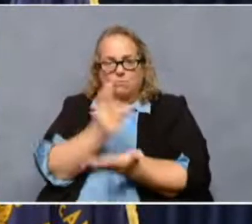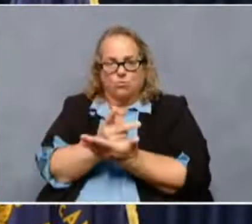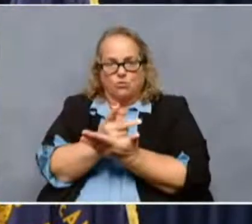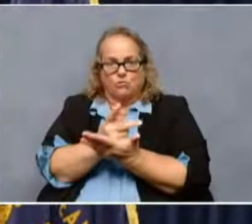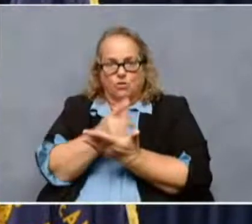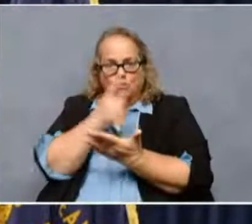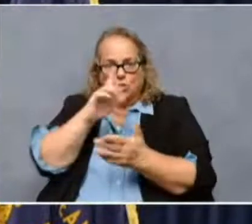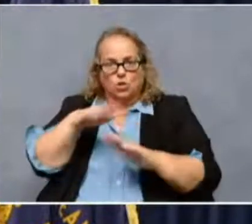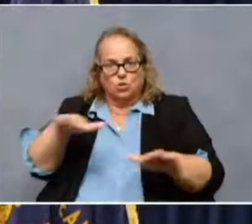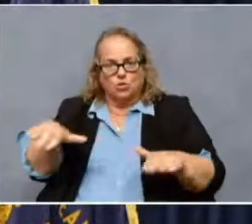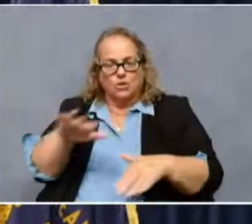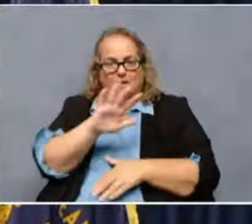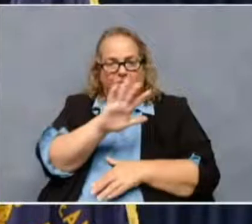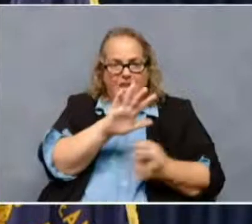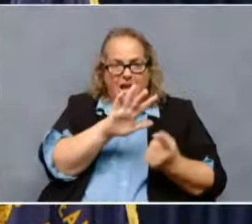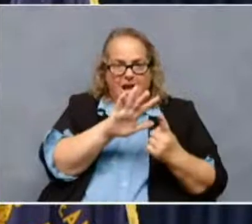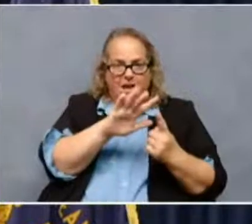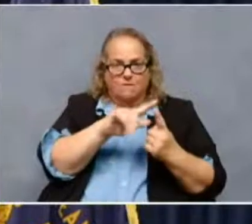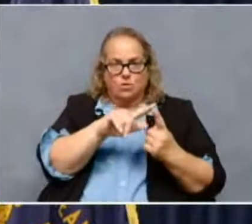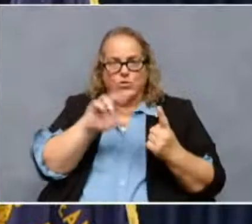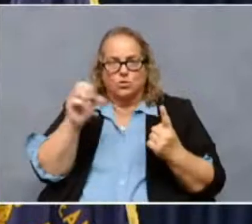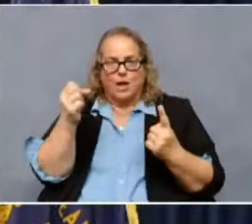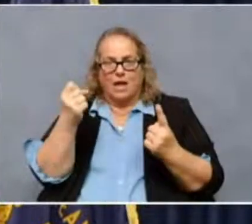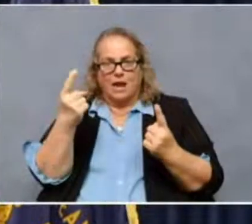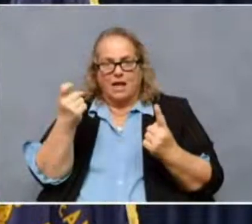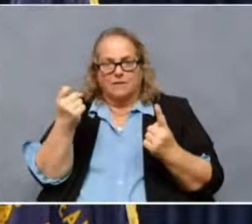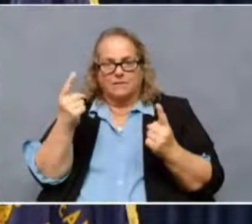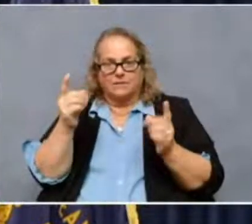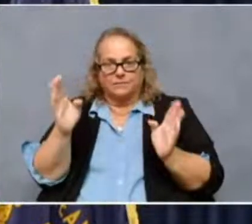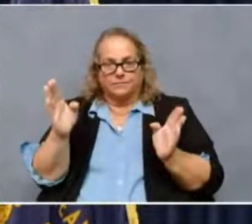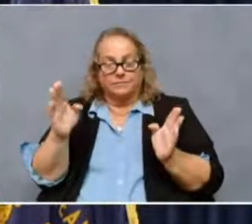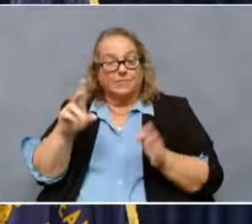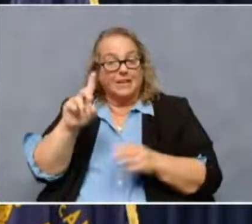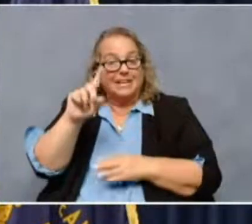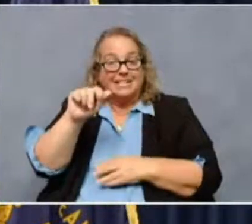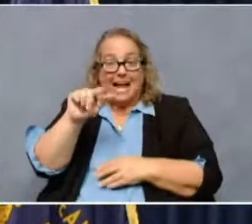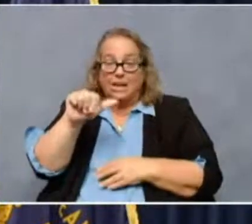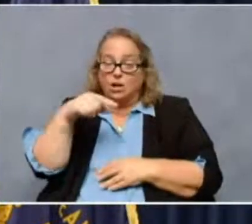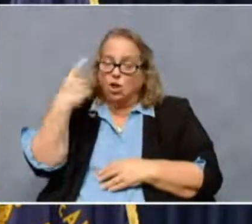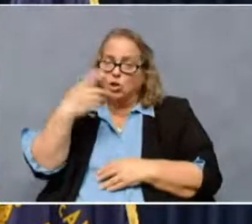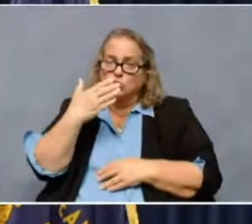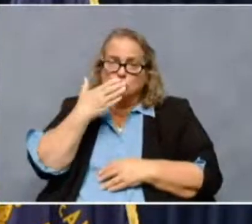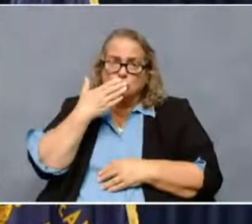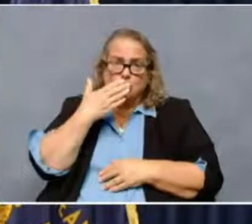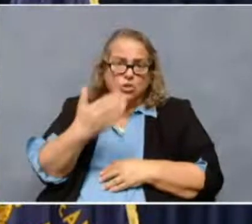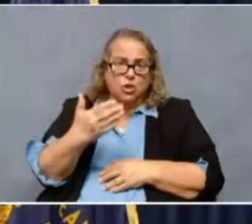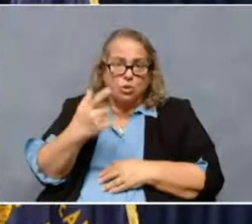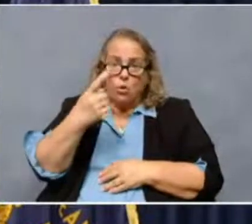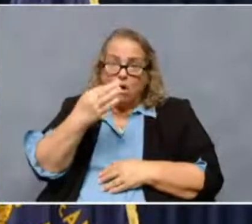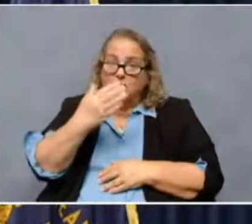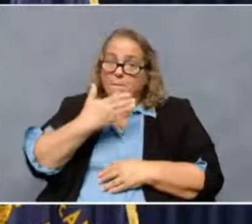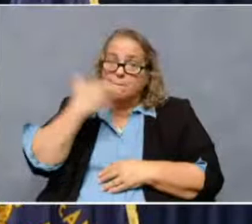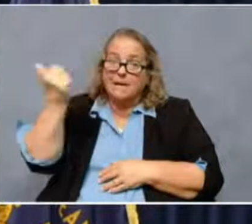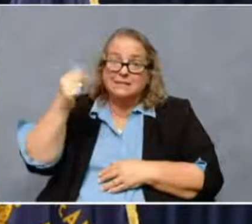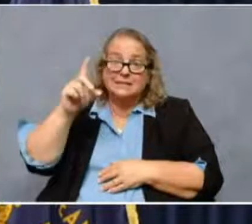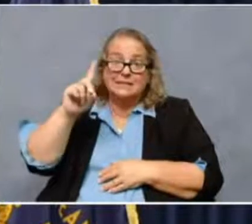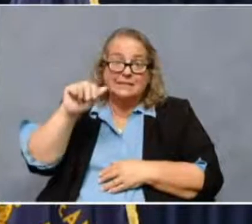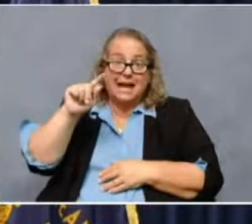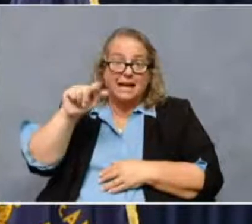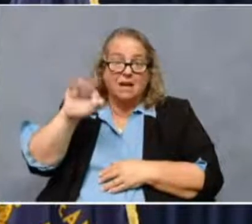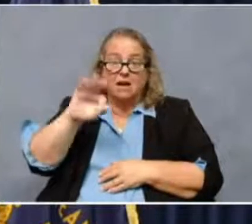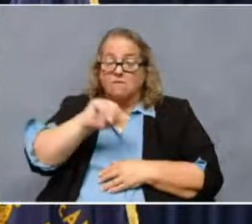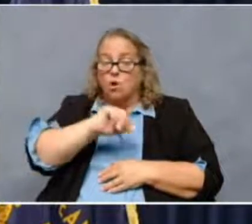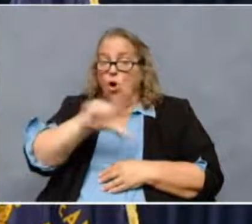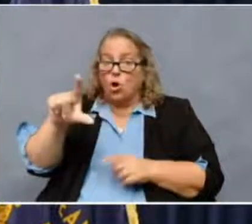to 11. The data looks very good. Some of the best data that's come out of any of the groups. The